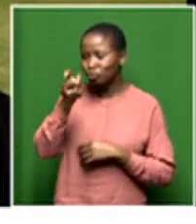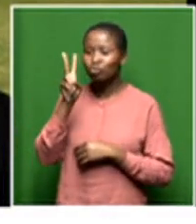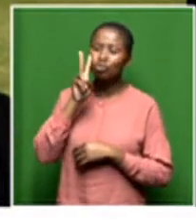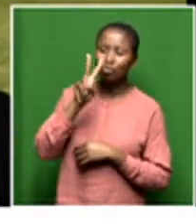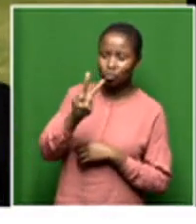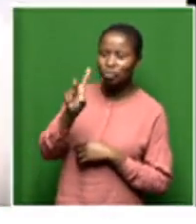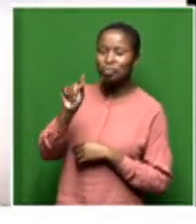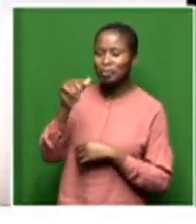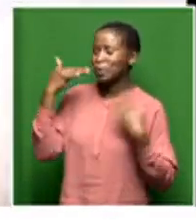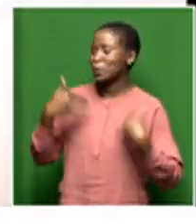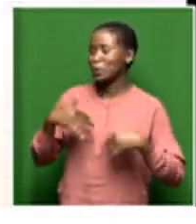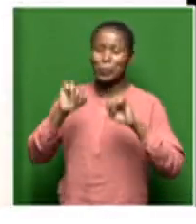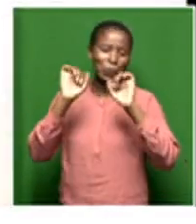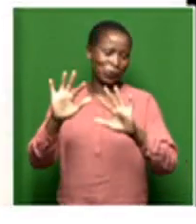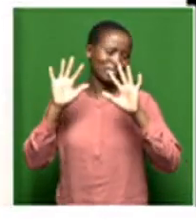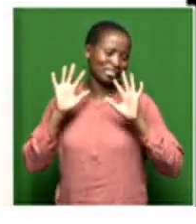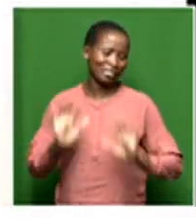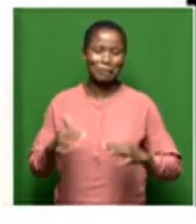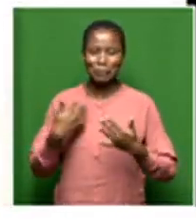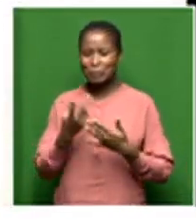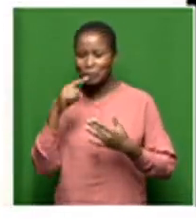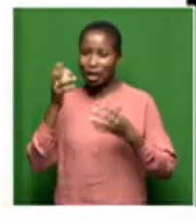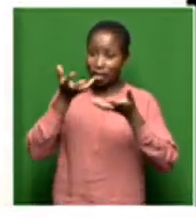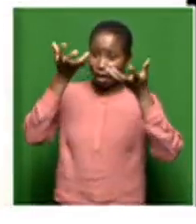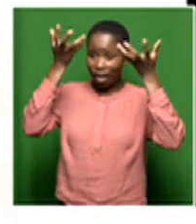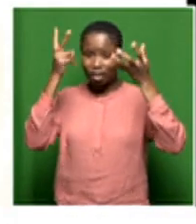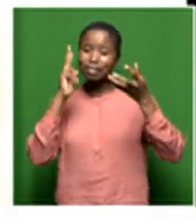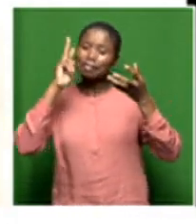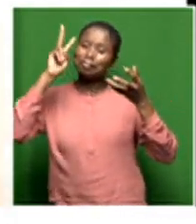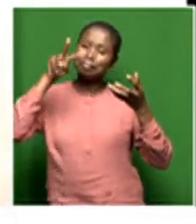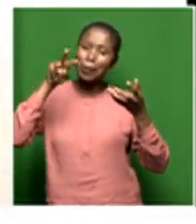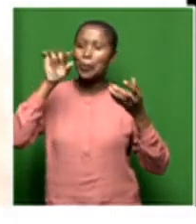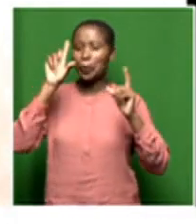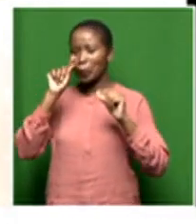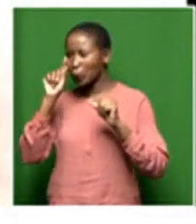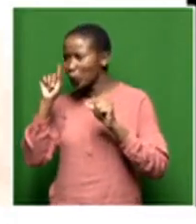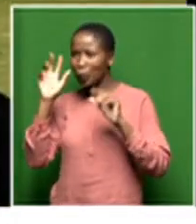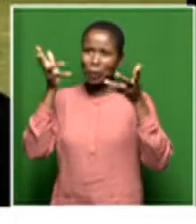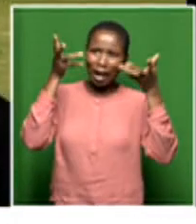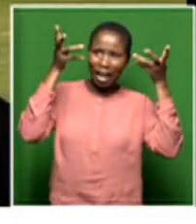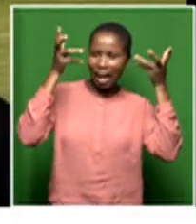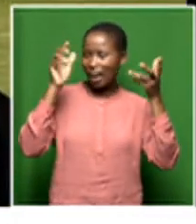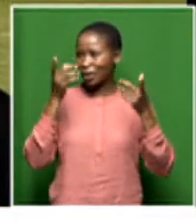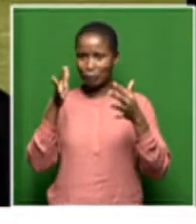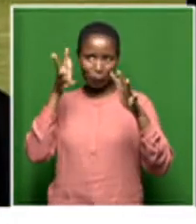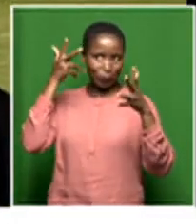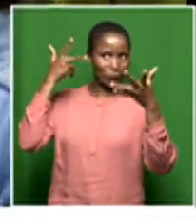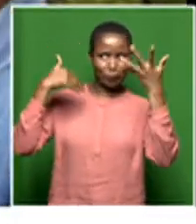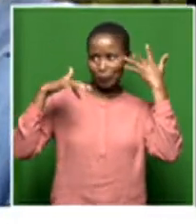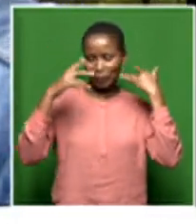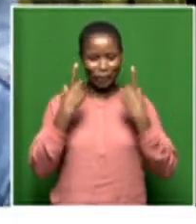It was awesome. They took us above the cloud and you could see the clouds below you, the sun. It was